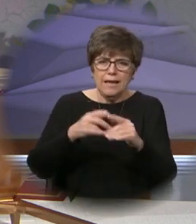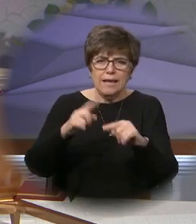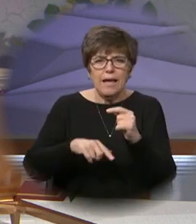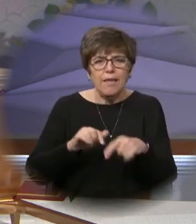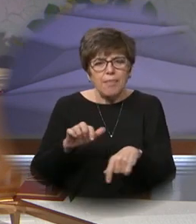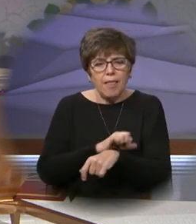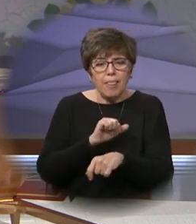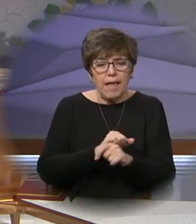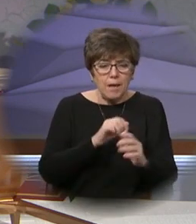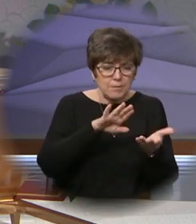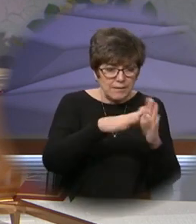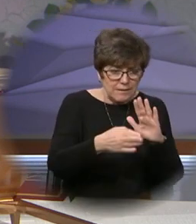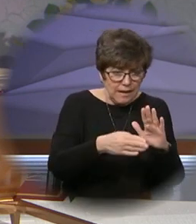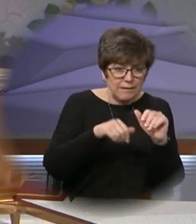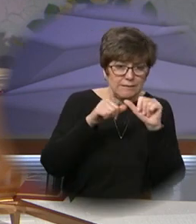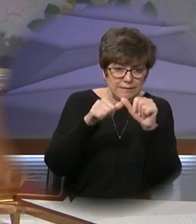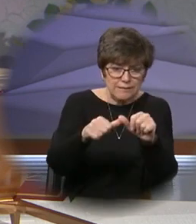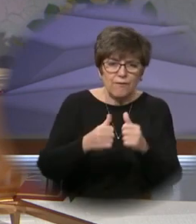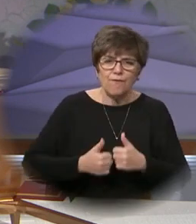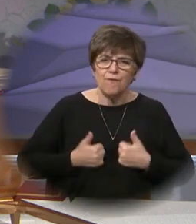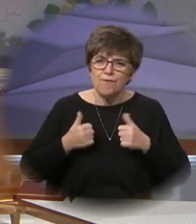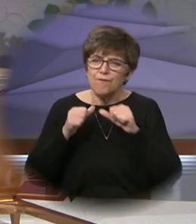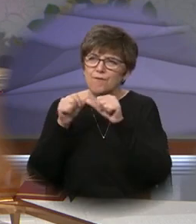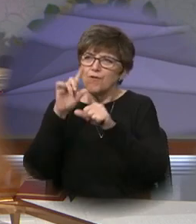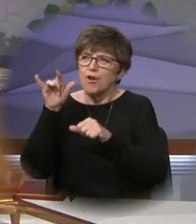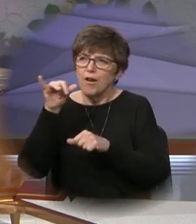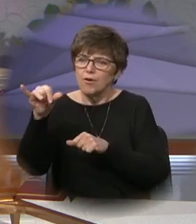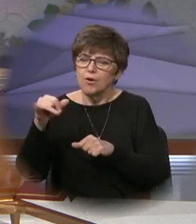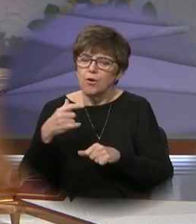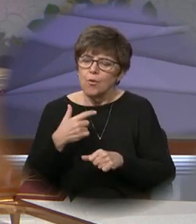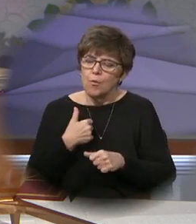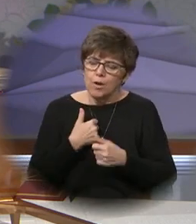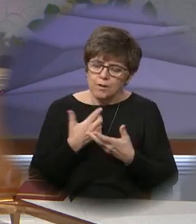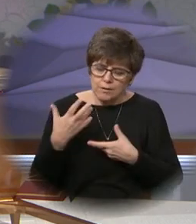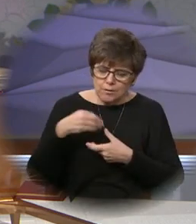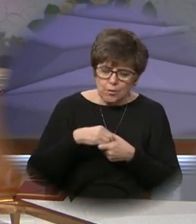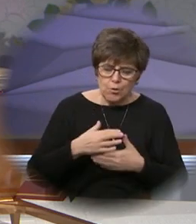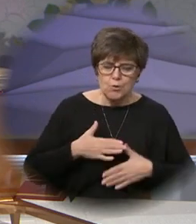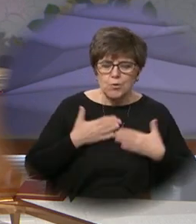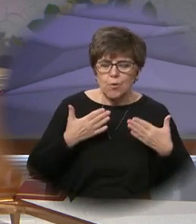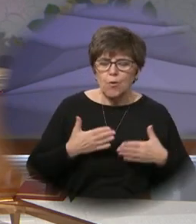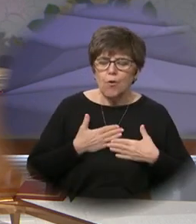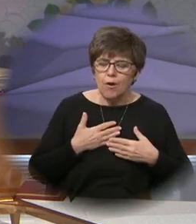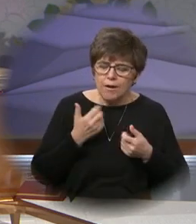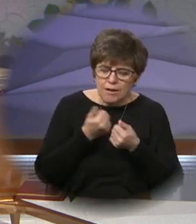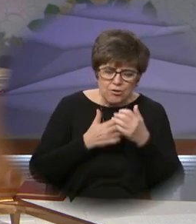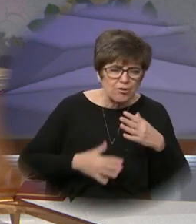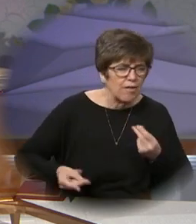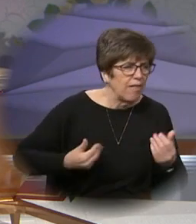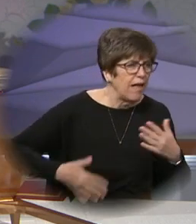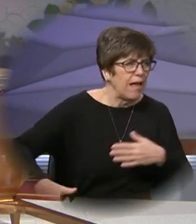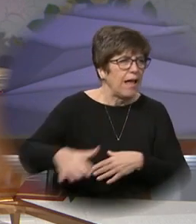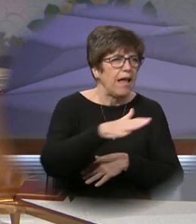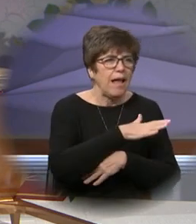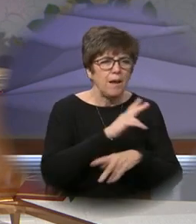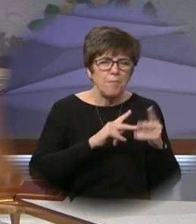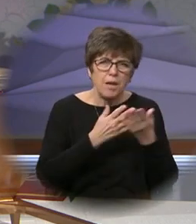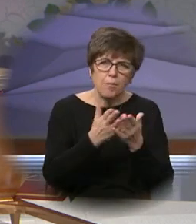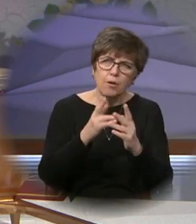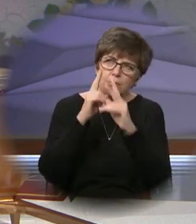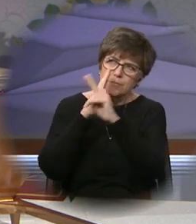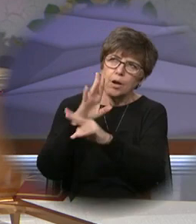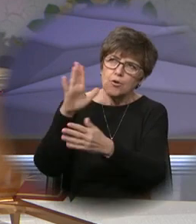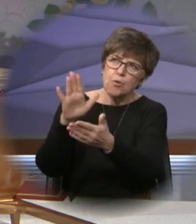lamb once slain who lives forever. Therefore, overcome with paschal joy, every land, every people exults in your